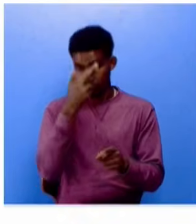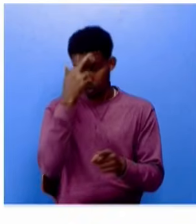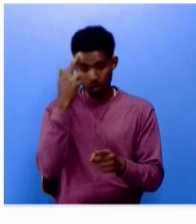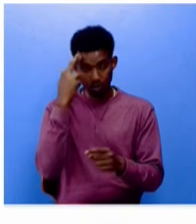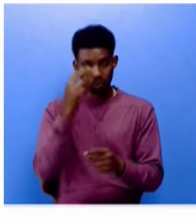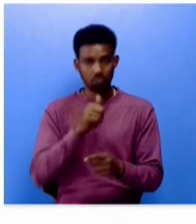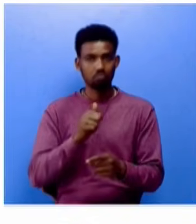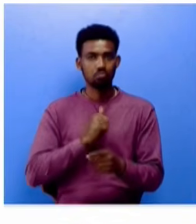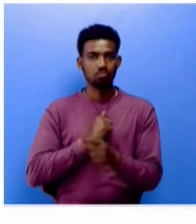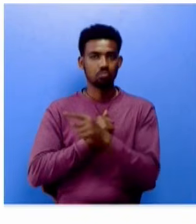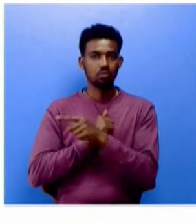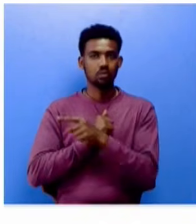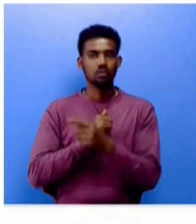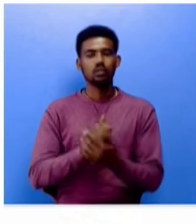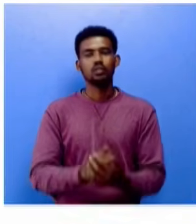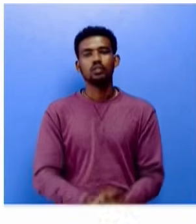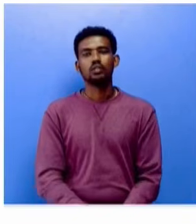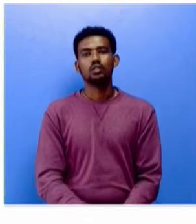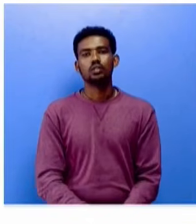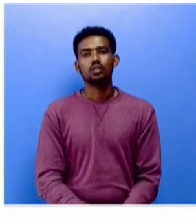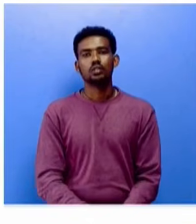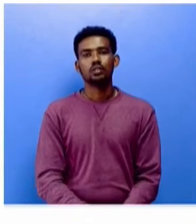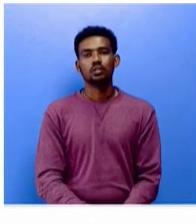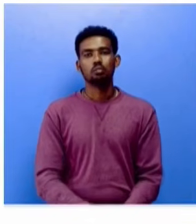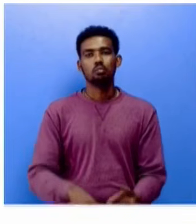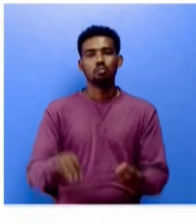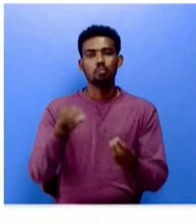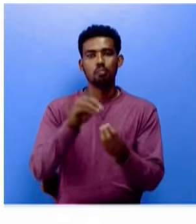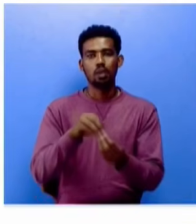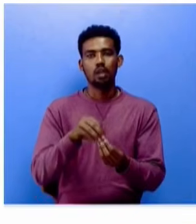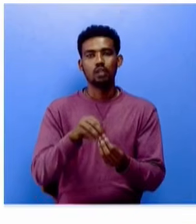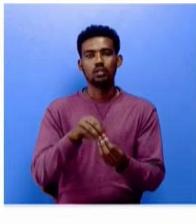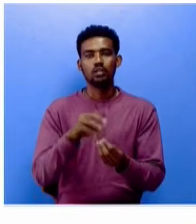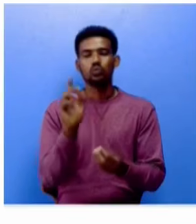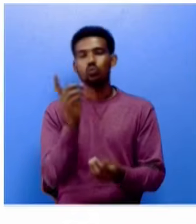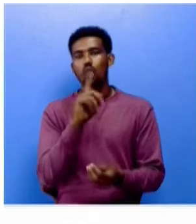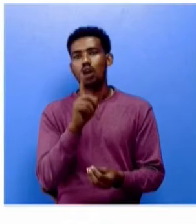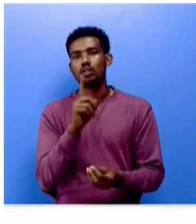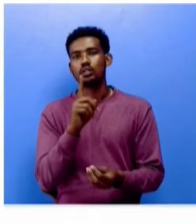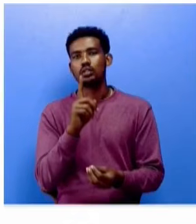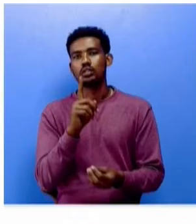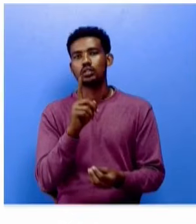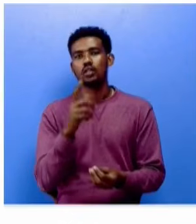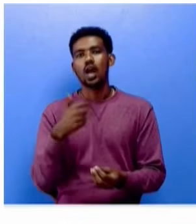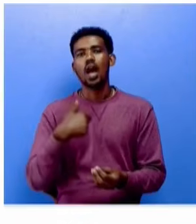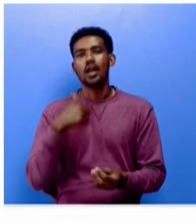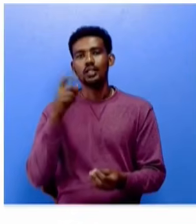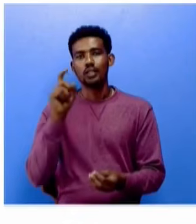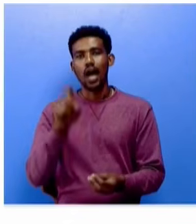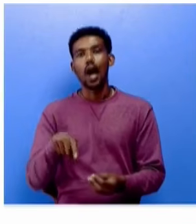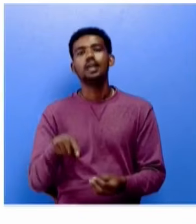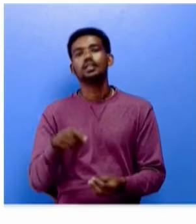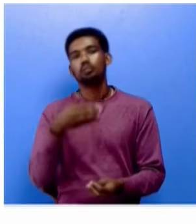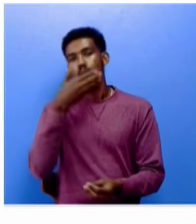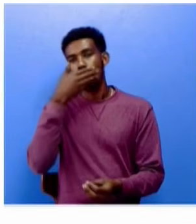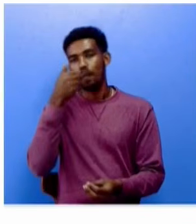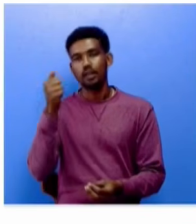subject. Here is the subject. Plus, what? Had better not.